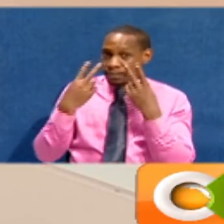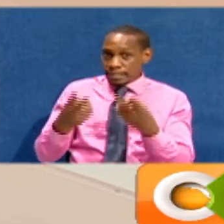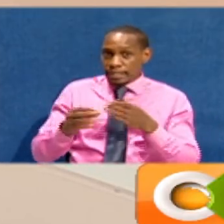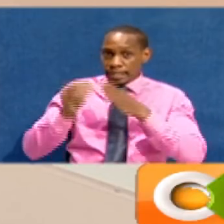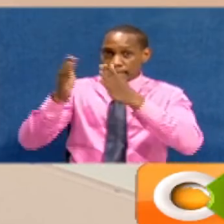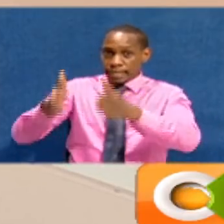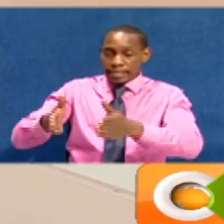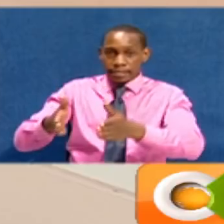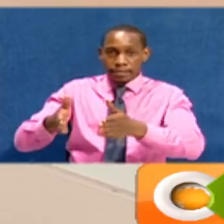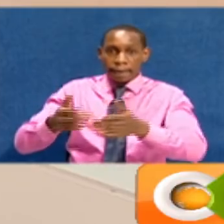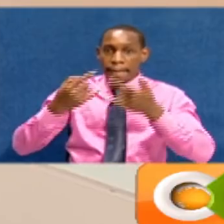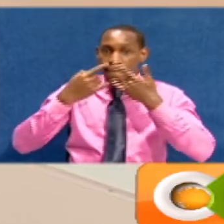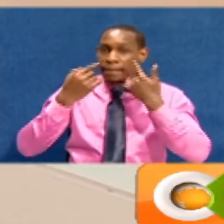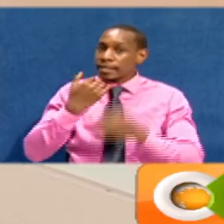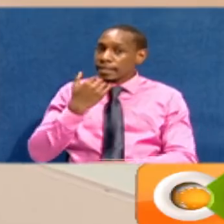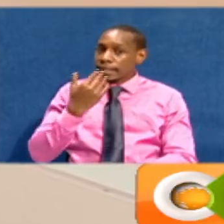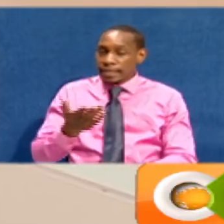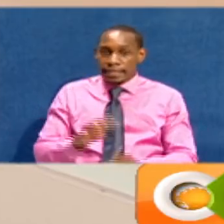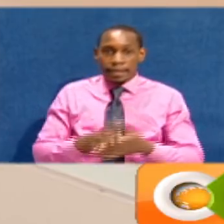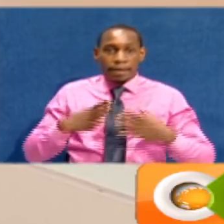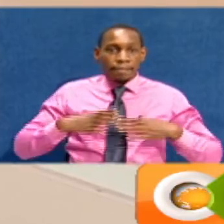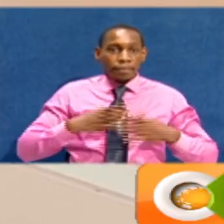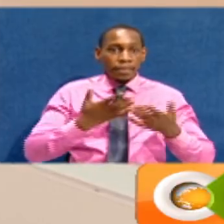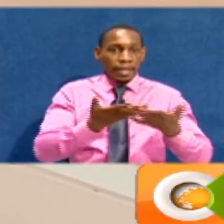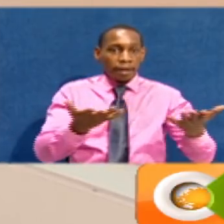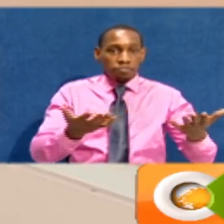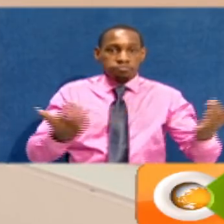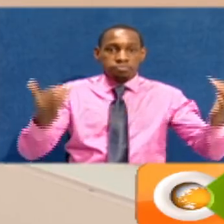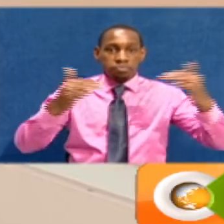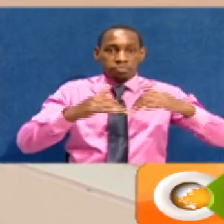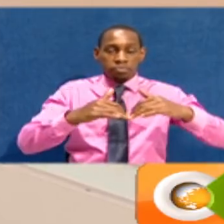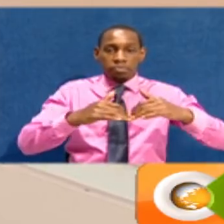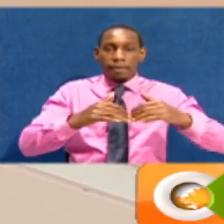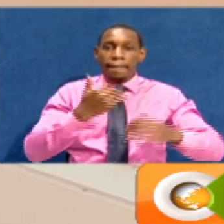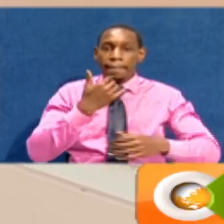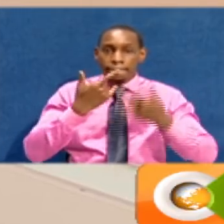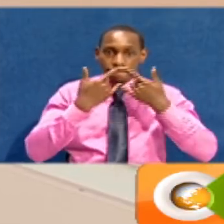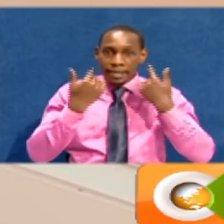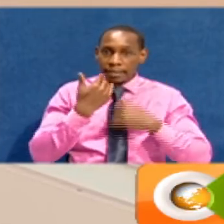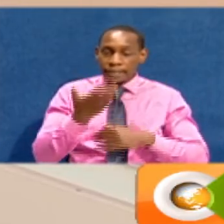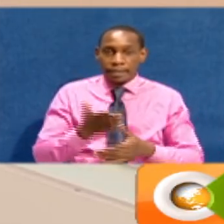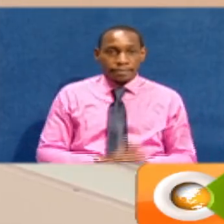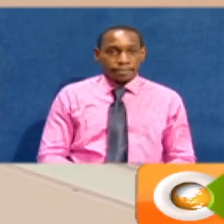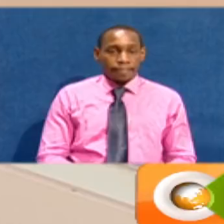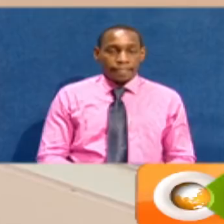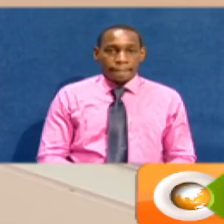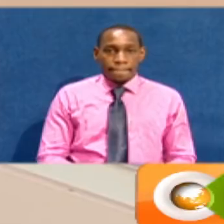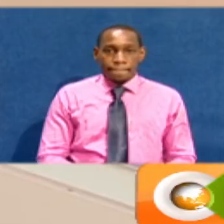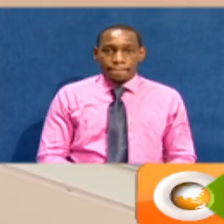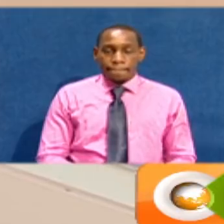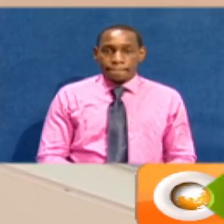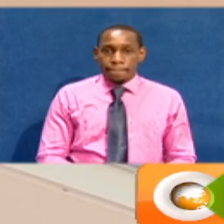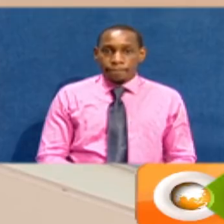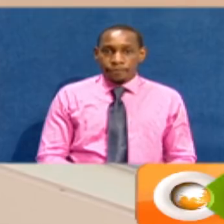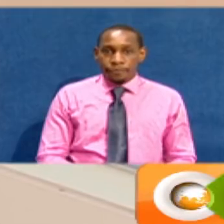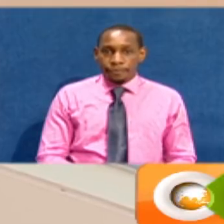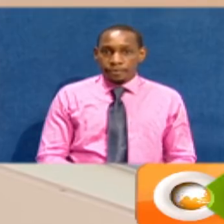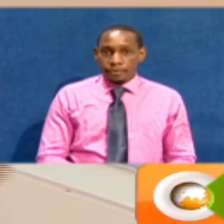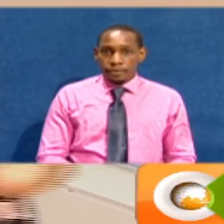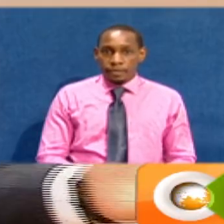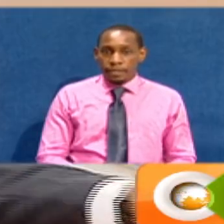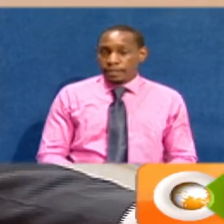see leaders have no masks, the people they're addressing have no masks. So is it working, is it not working? And